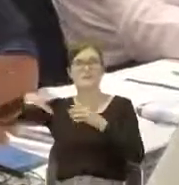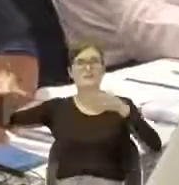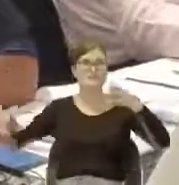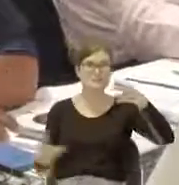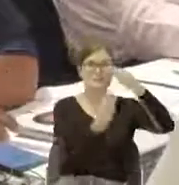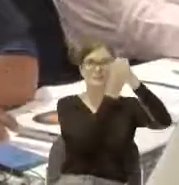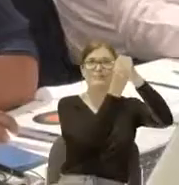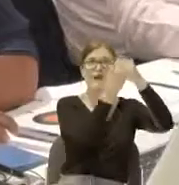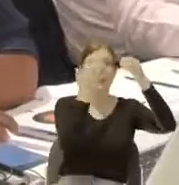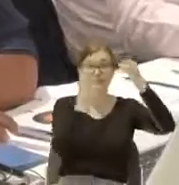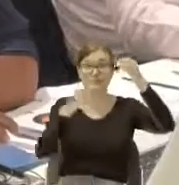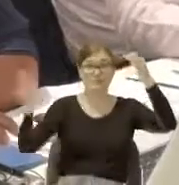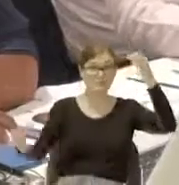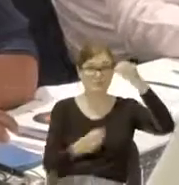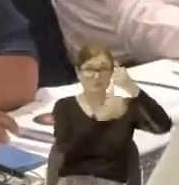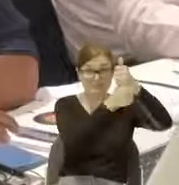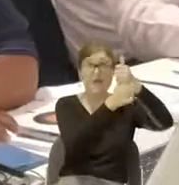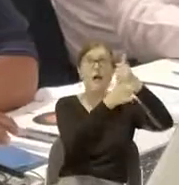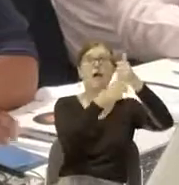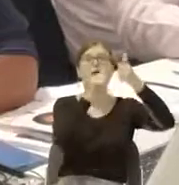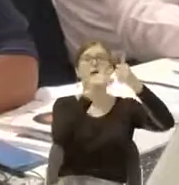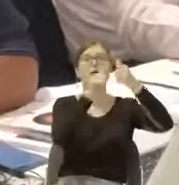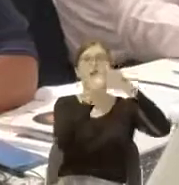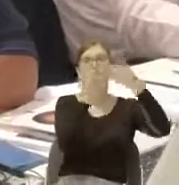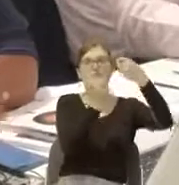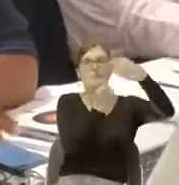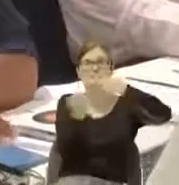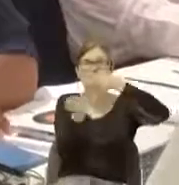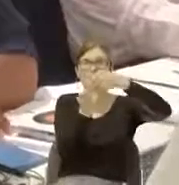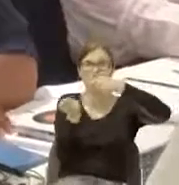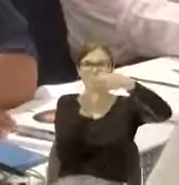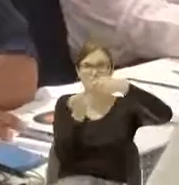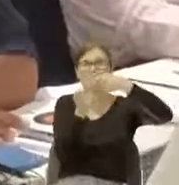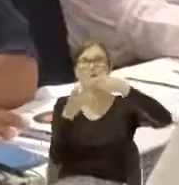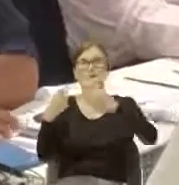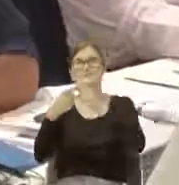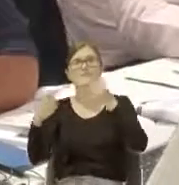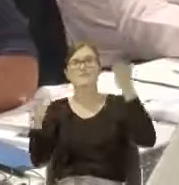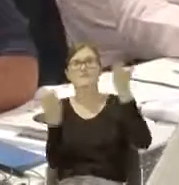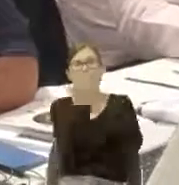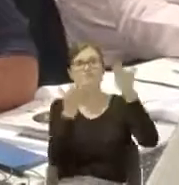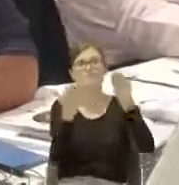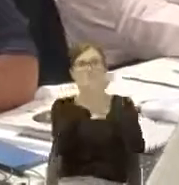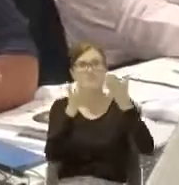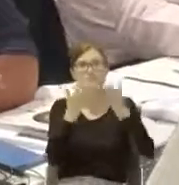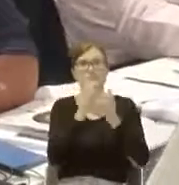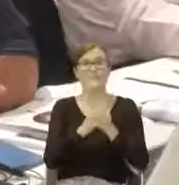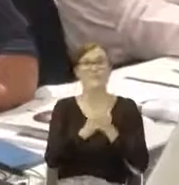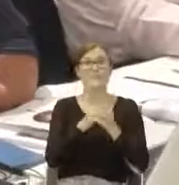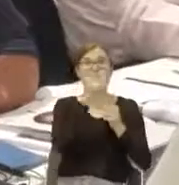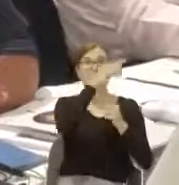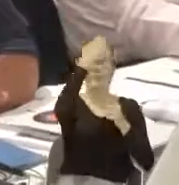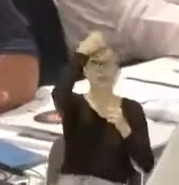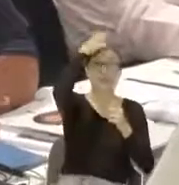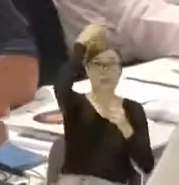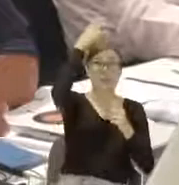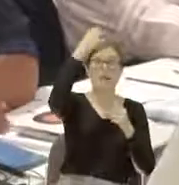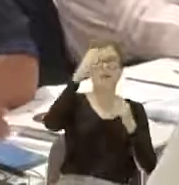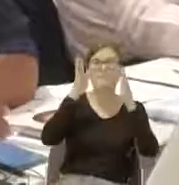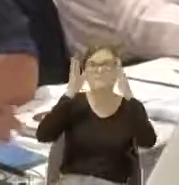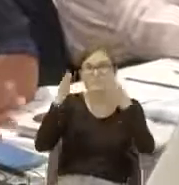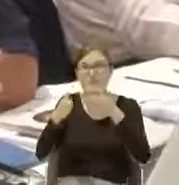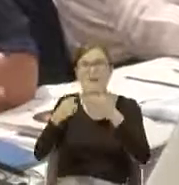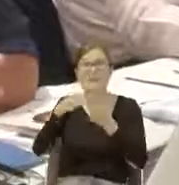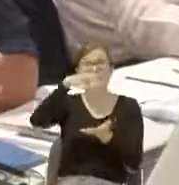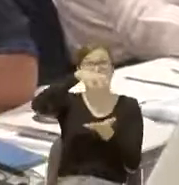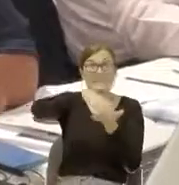COGTA, is coordinating the intermediary cities. And our national treasury has